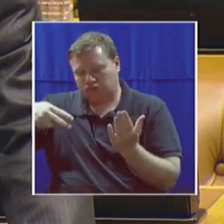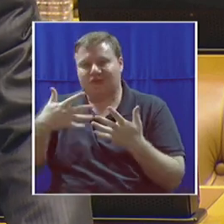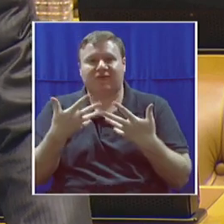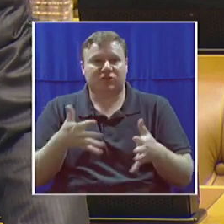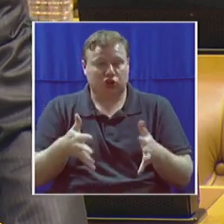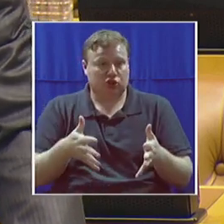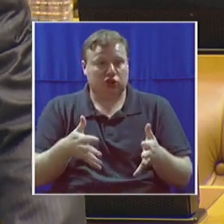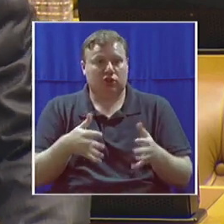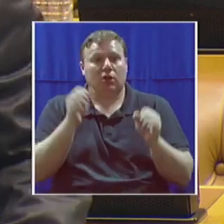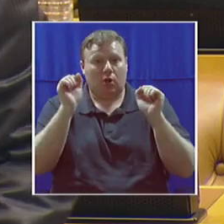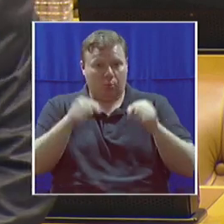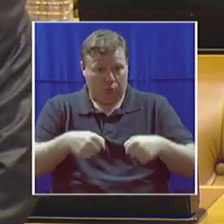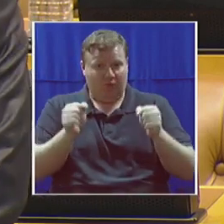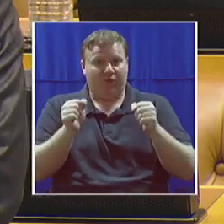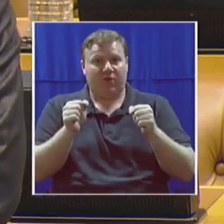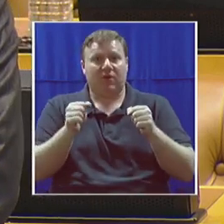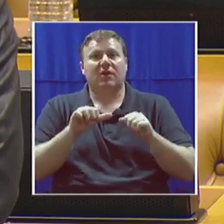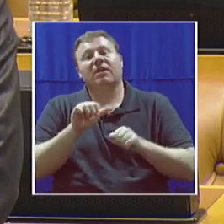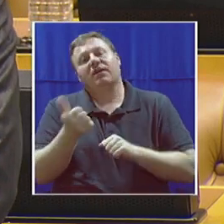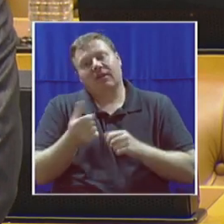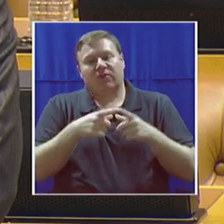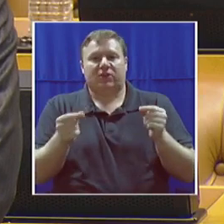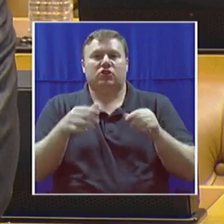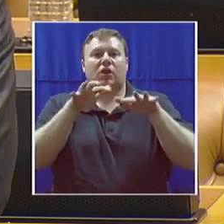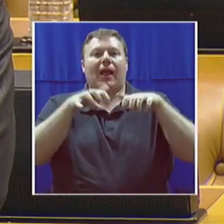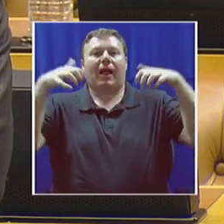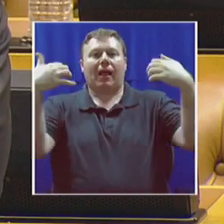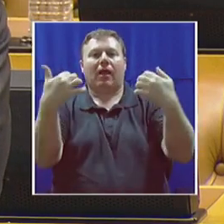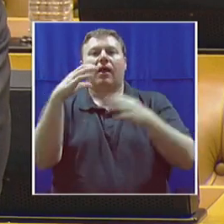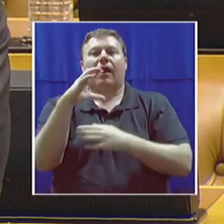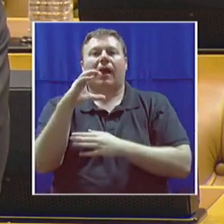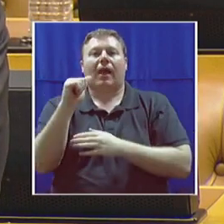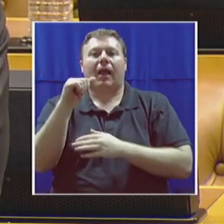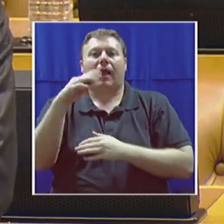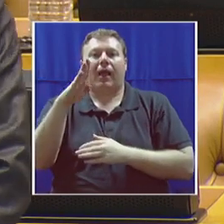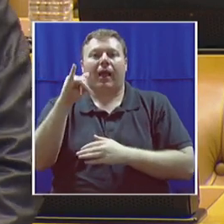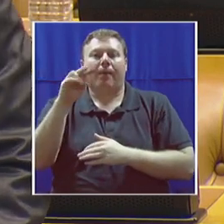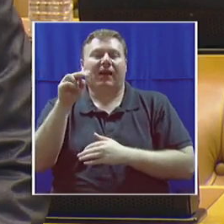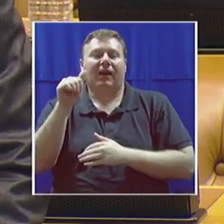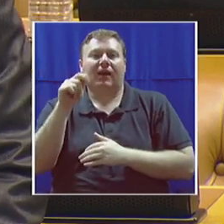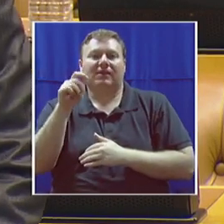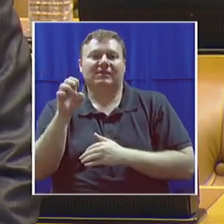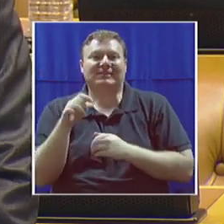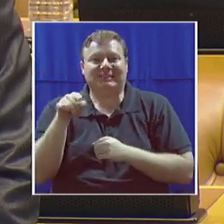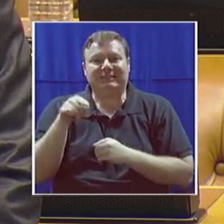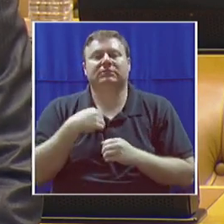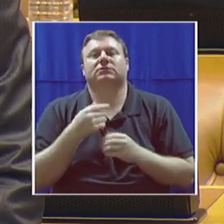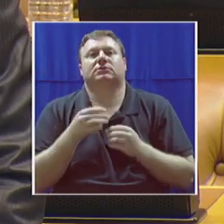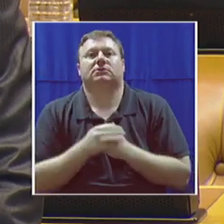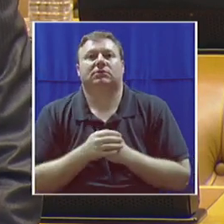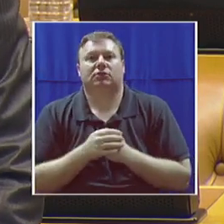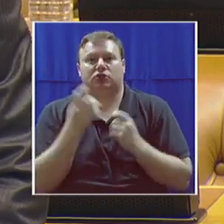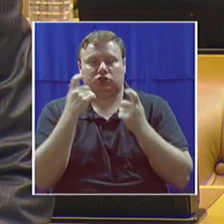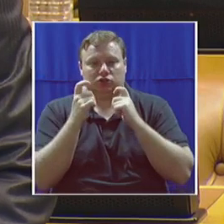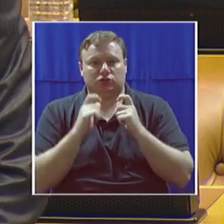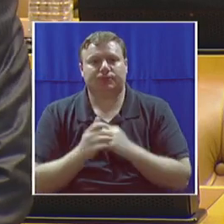will go into into cabinet well our our plans and projections are that before then the